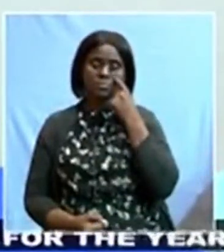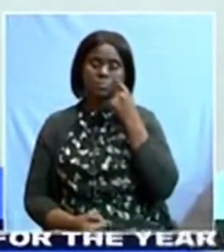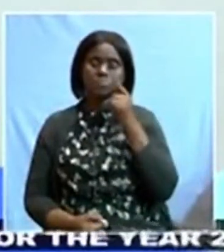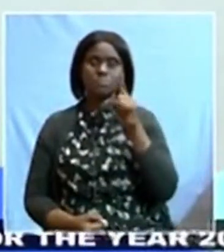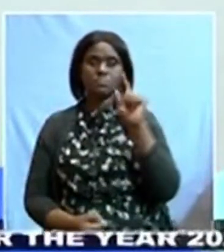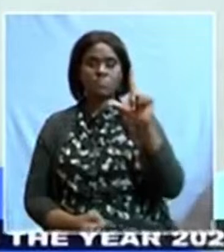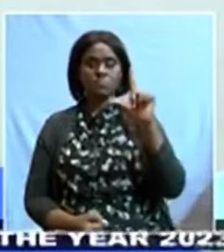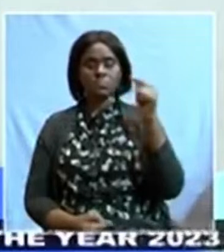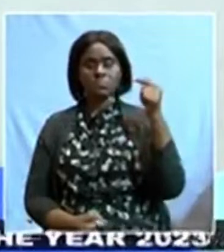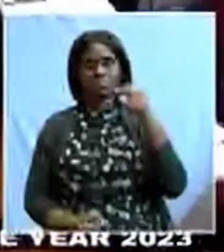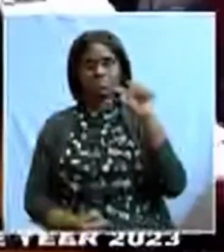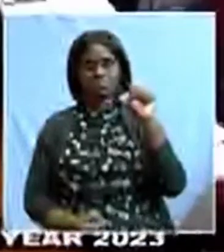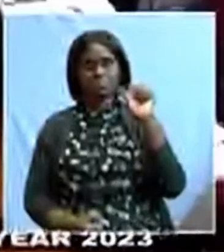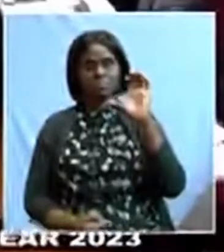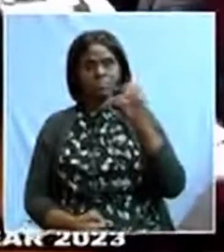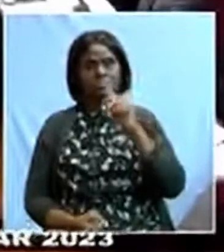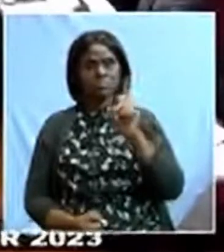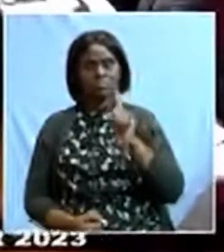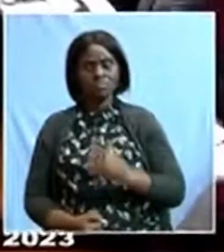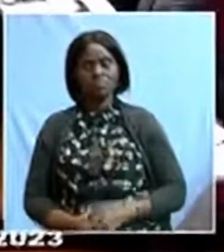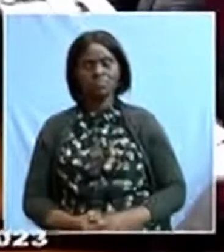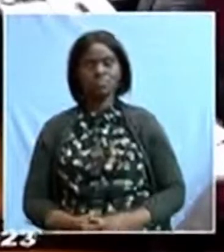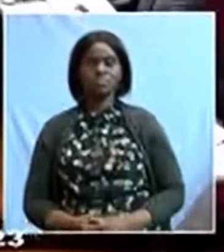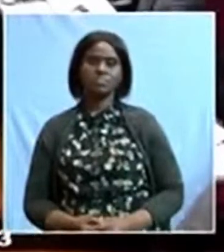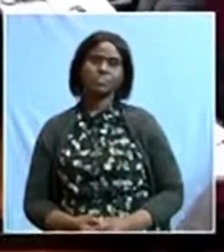Local Government Service Commission.